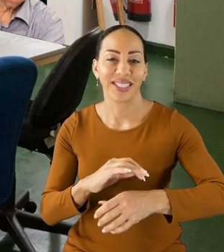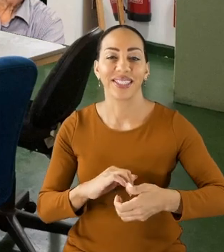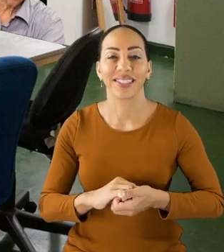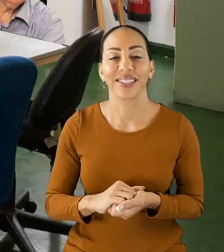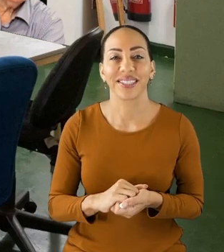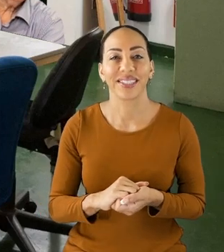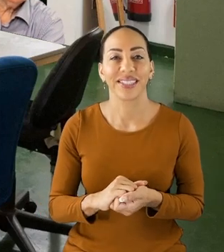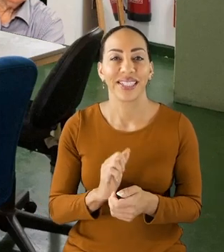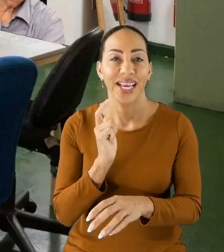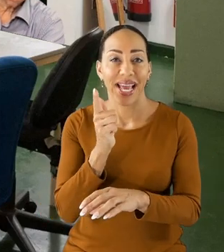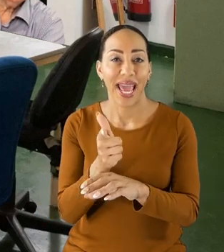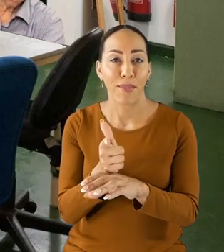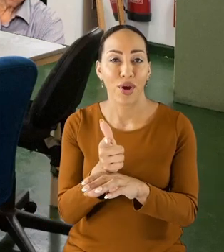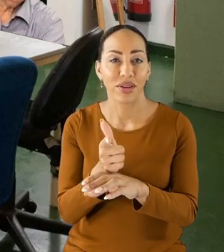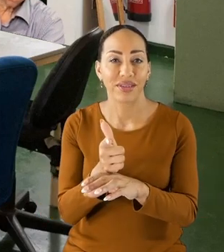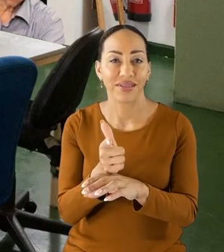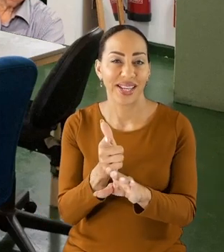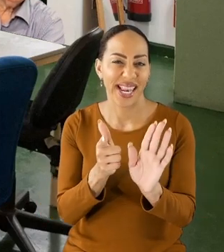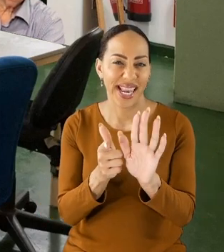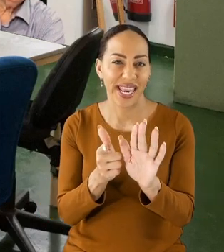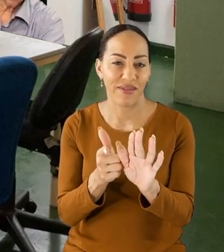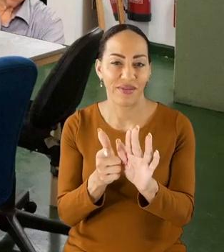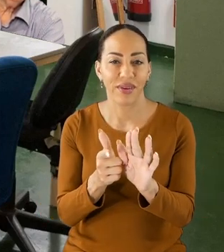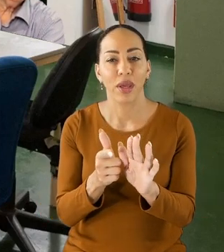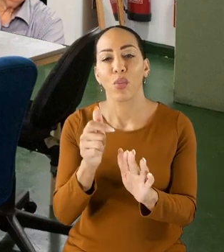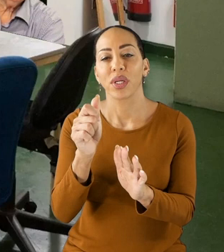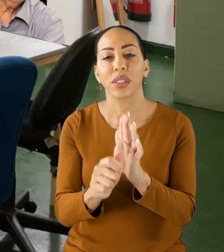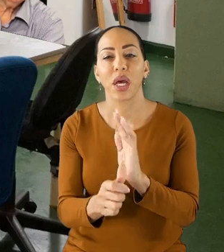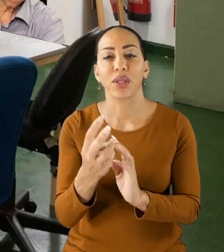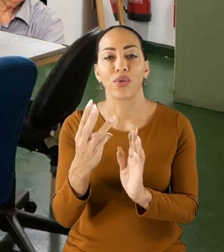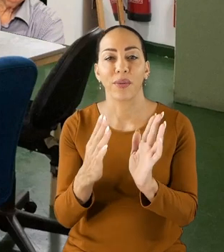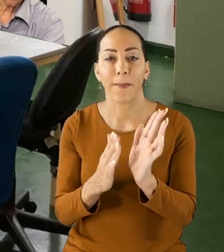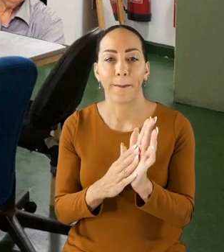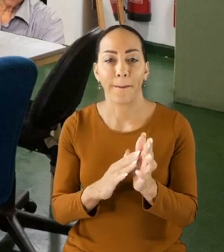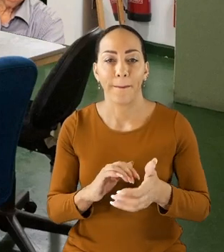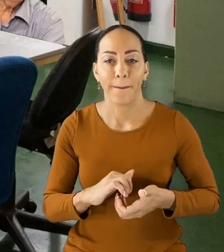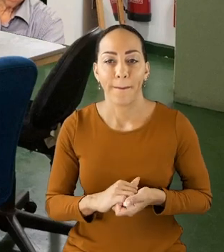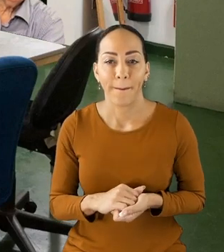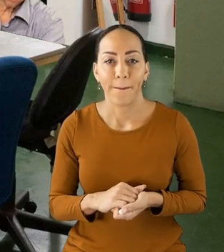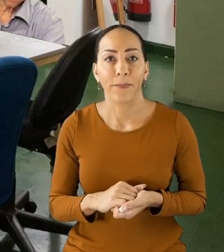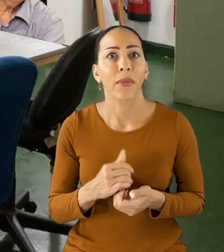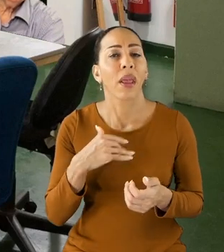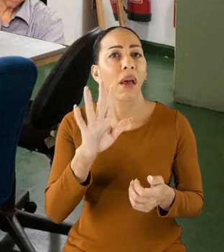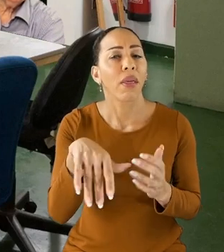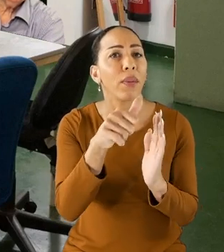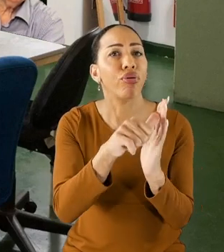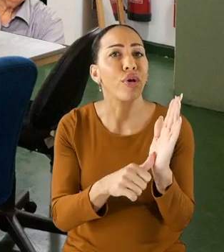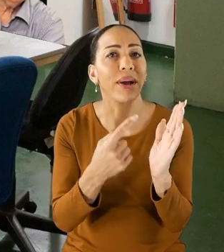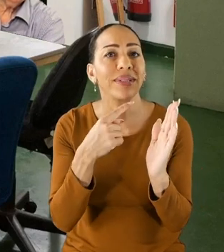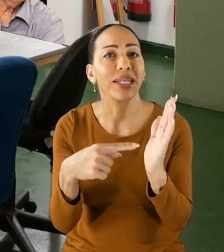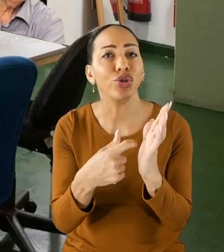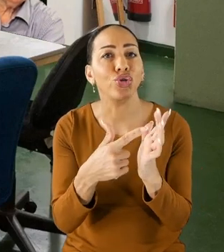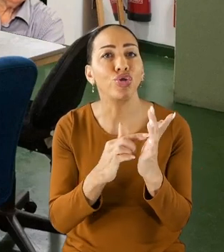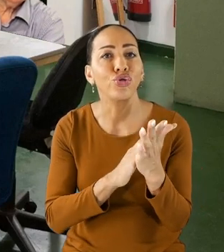come back, just leave your cameras on. Is that okay, Richard? We'll start about 5 minutes, three minutes. The program says Trish, but. Oh,